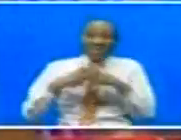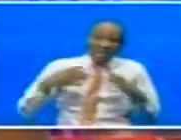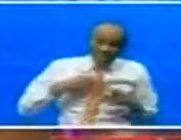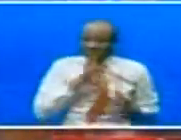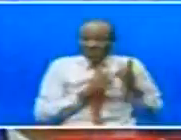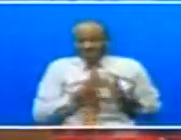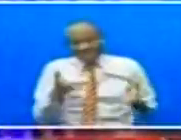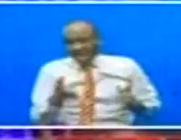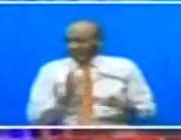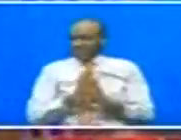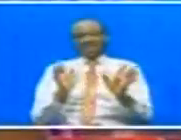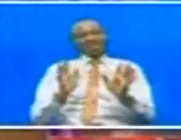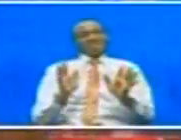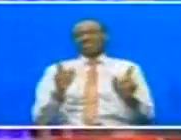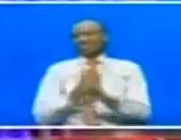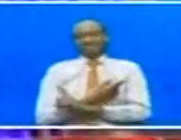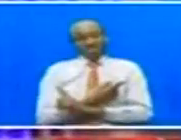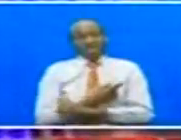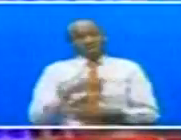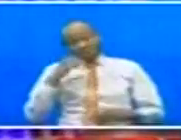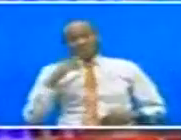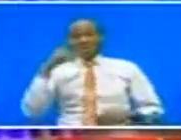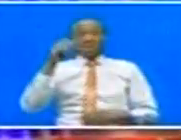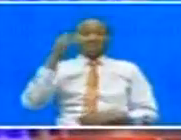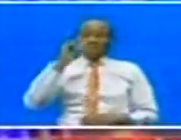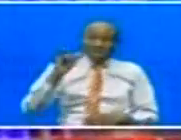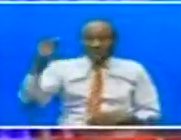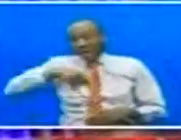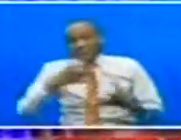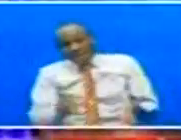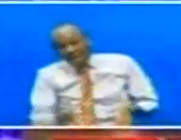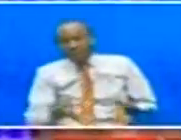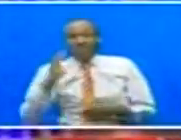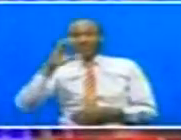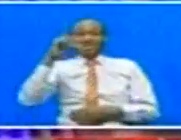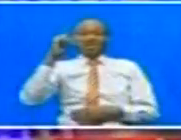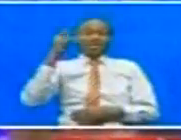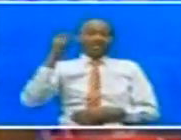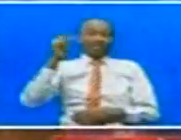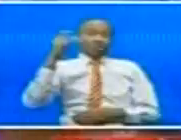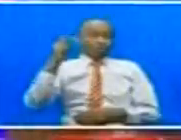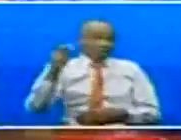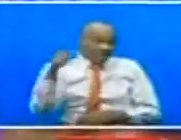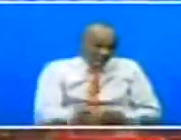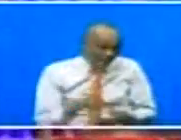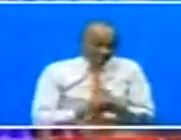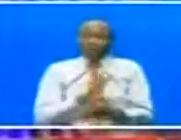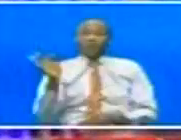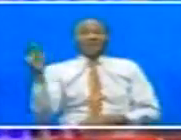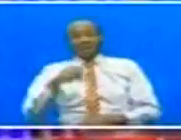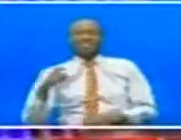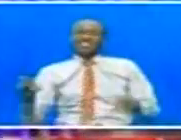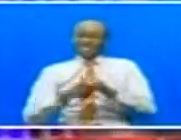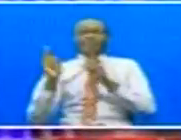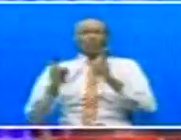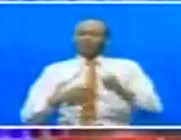Kennedy. John Kerry is coming. Yeah. Clinton is coming. Yeah. Obama is coming. Welcome aboard, like any other visitor.